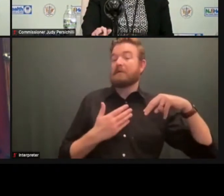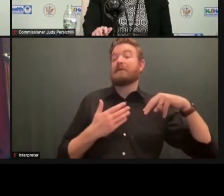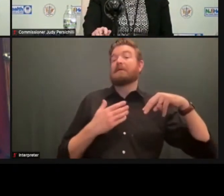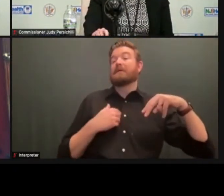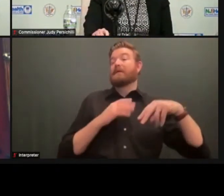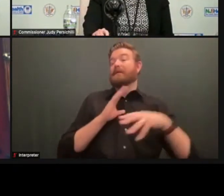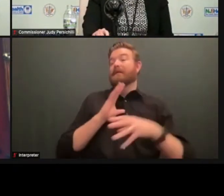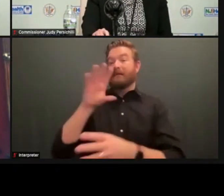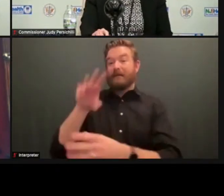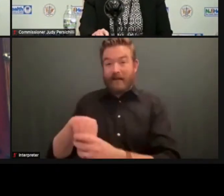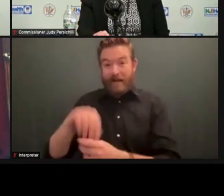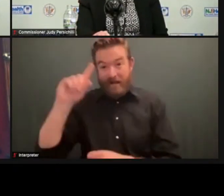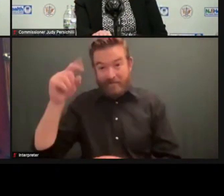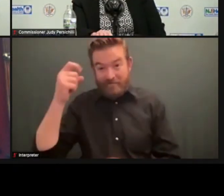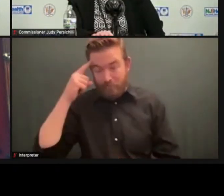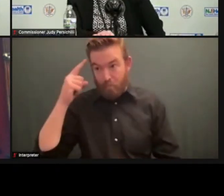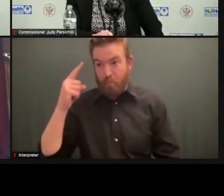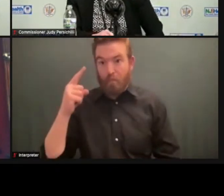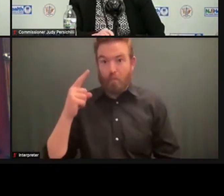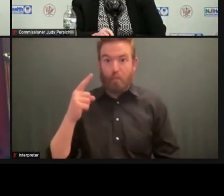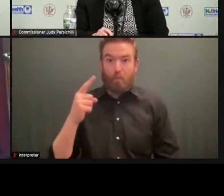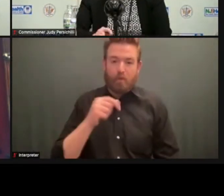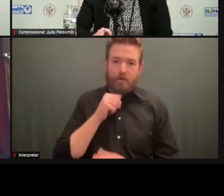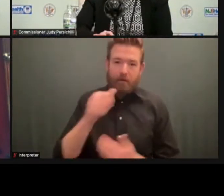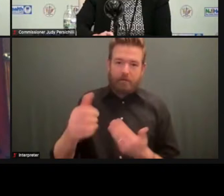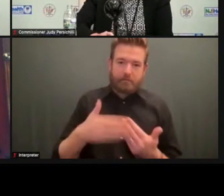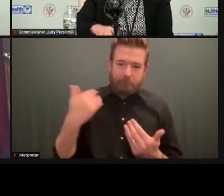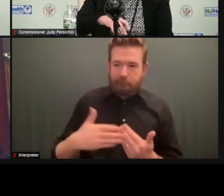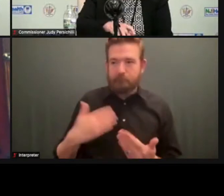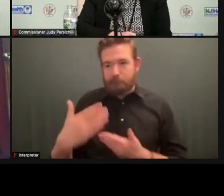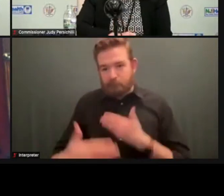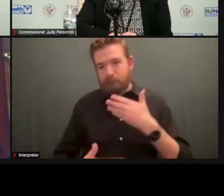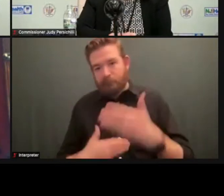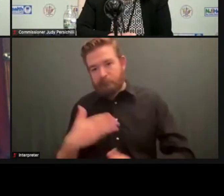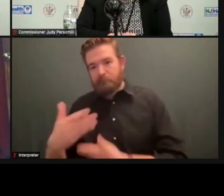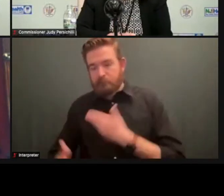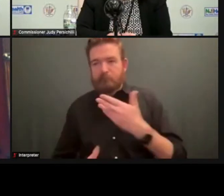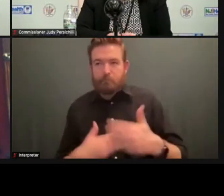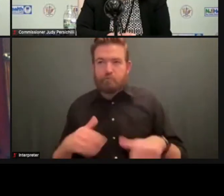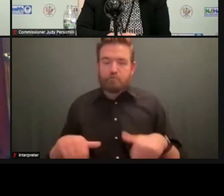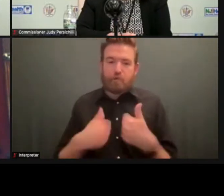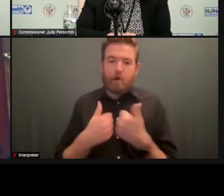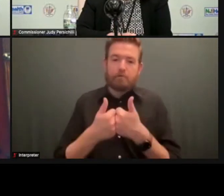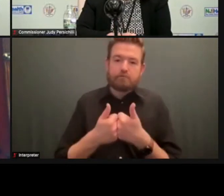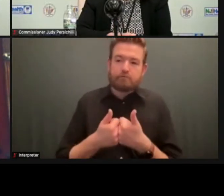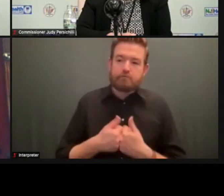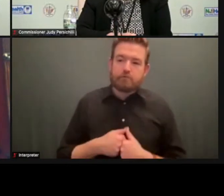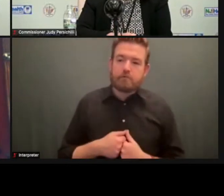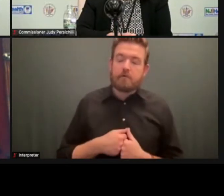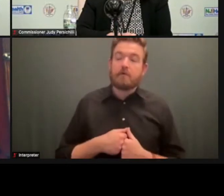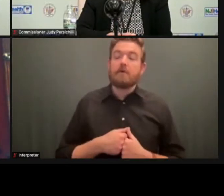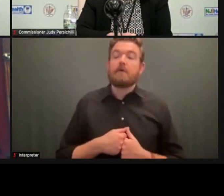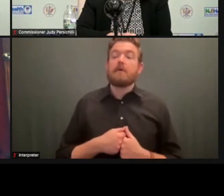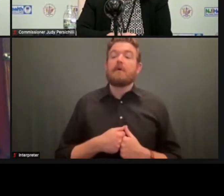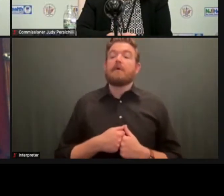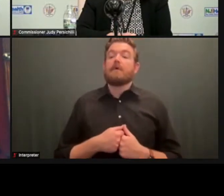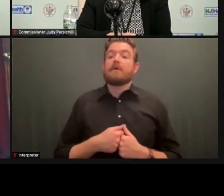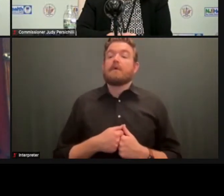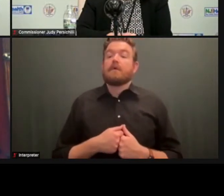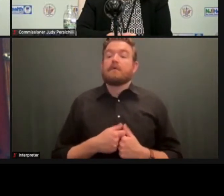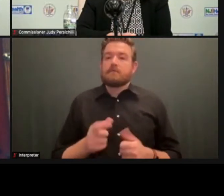hoped. That's on that list. And I do think the pandemic and the challenges that individuals, families,